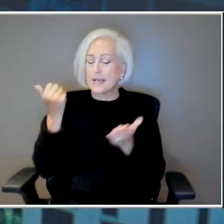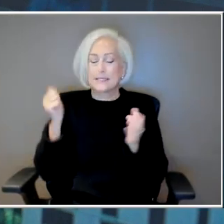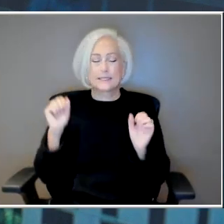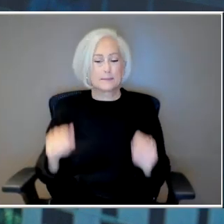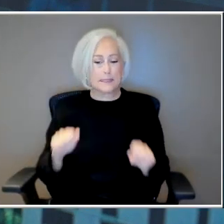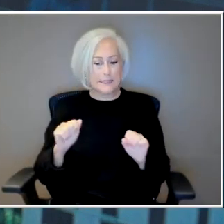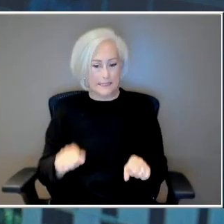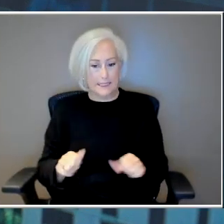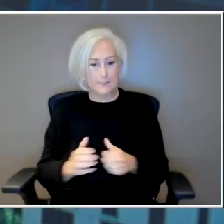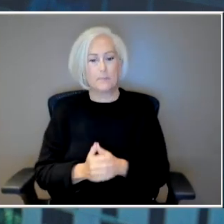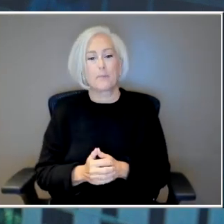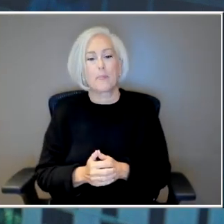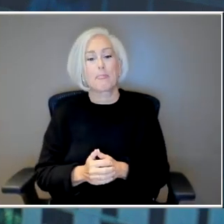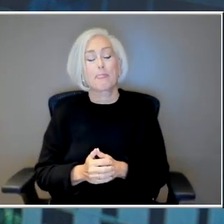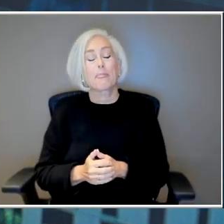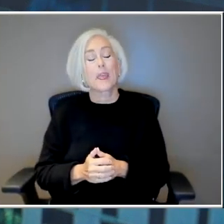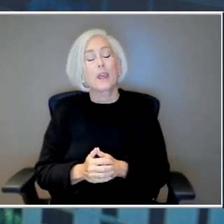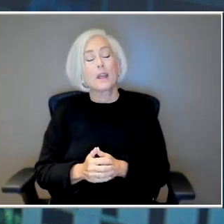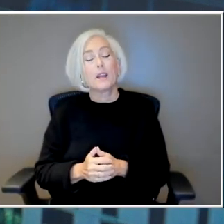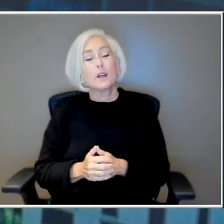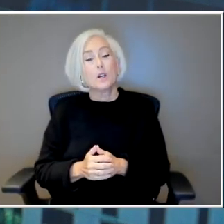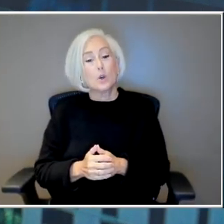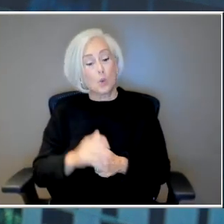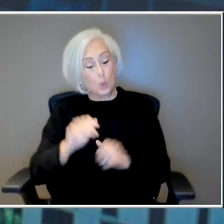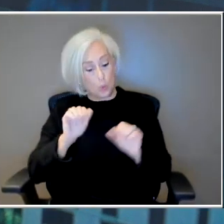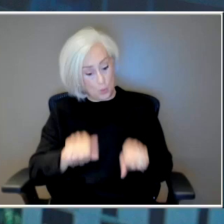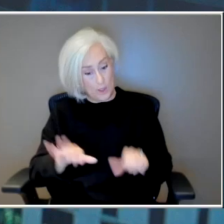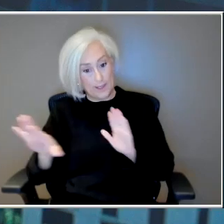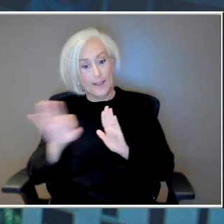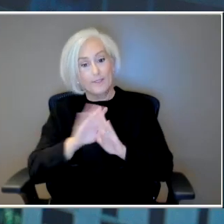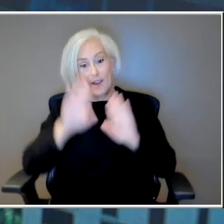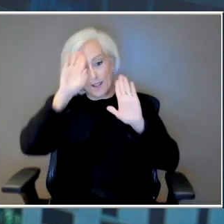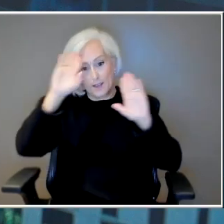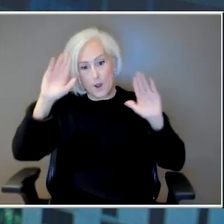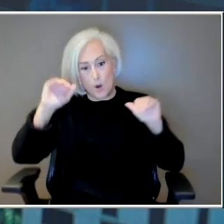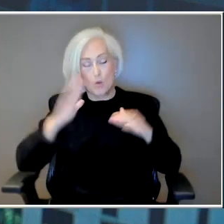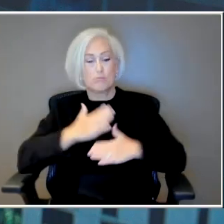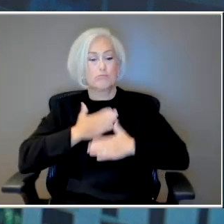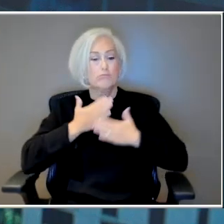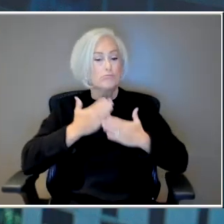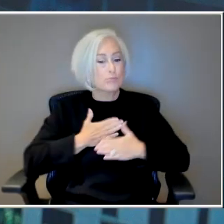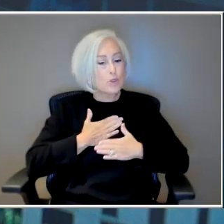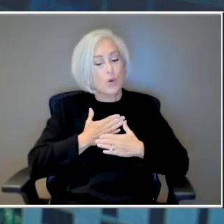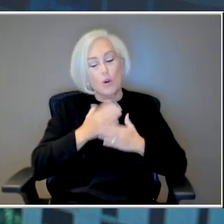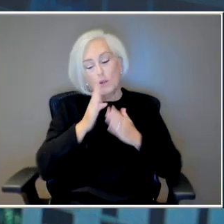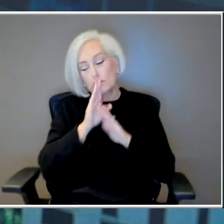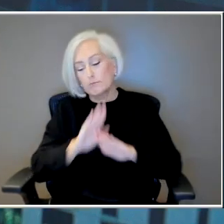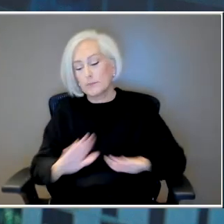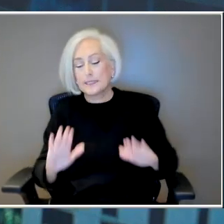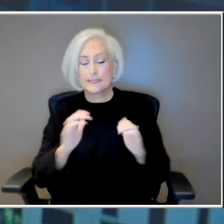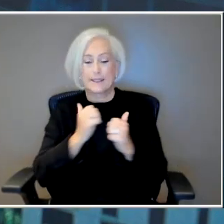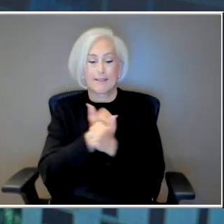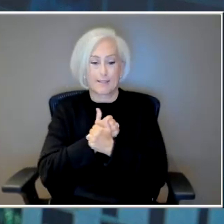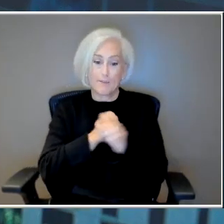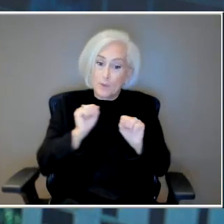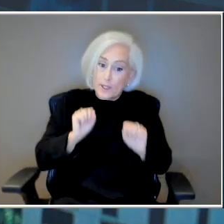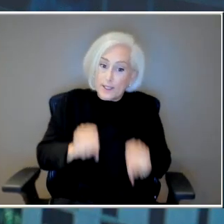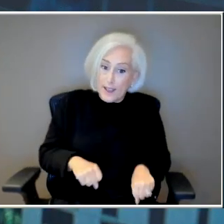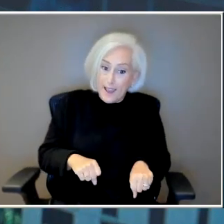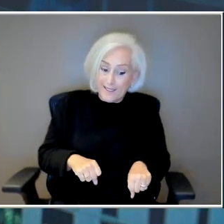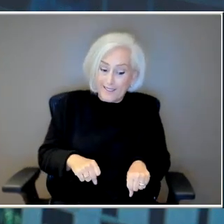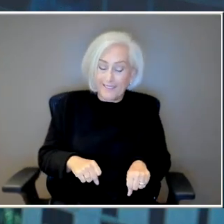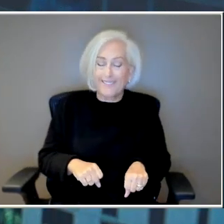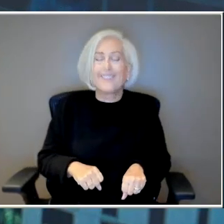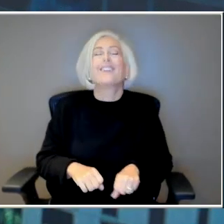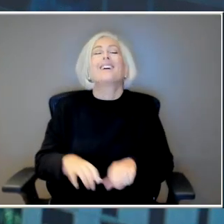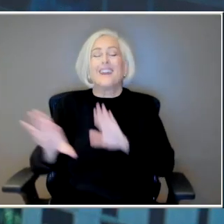Because if we can find hope, joy, peace, and love, you know what we can also find? We can find the respect we need